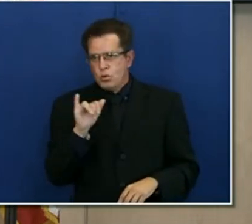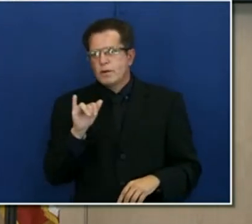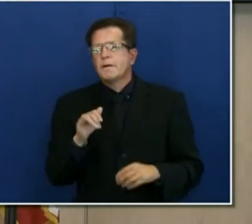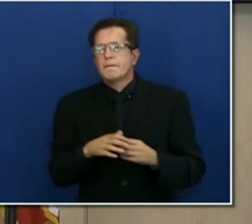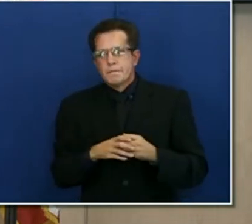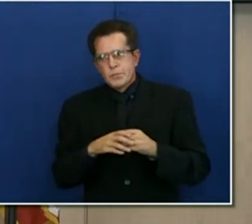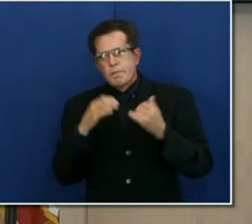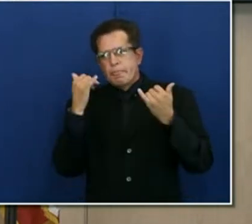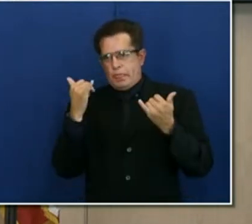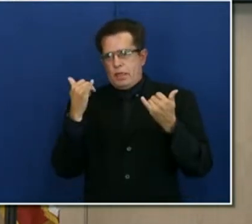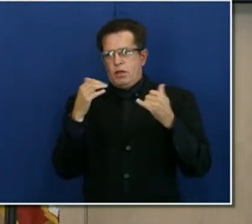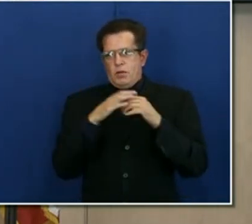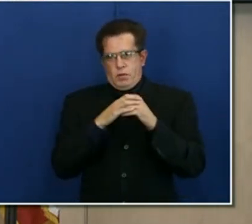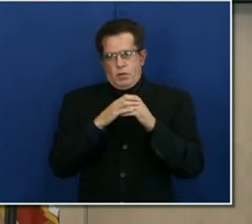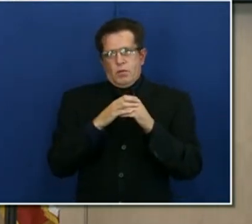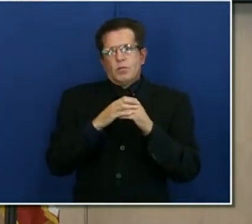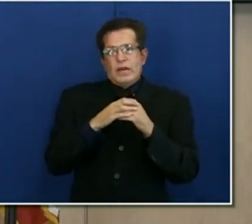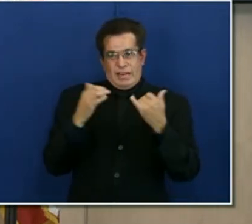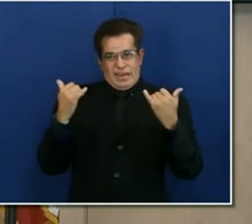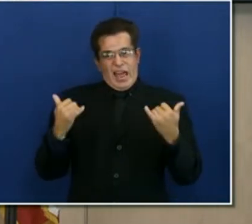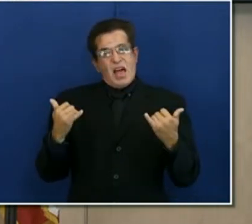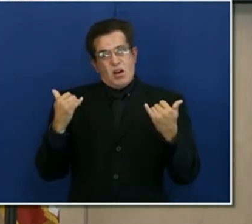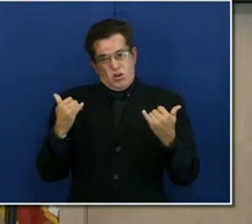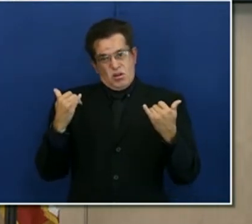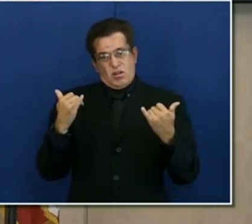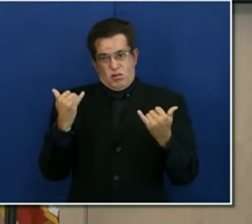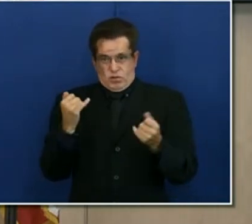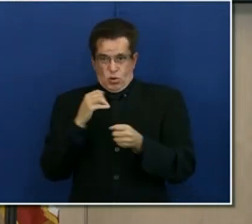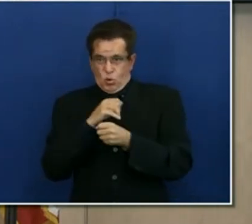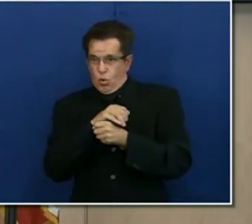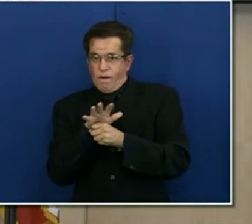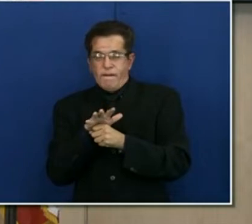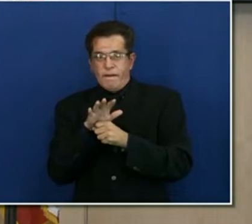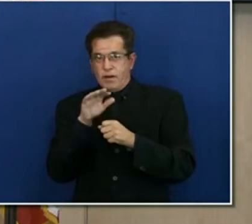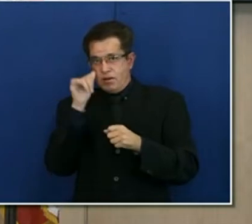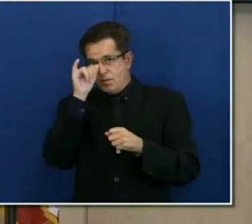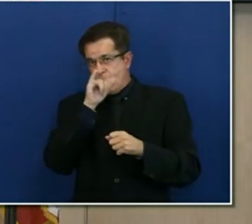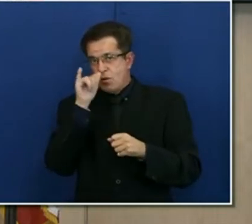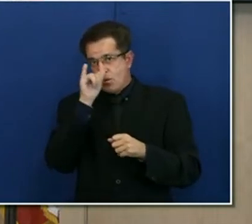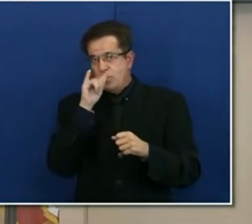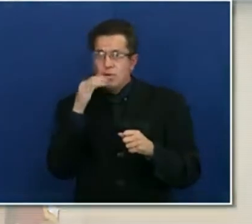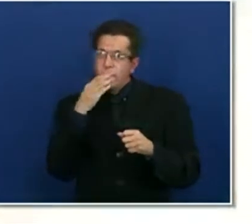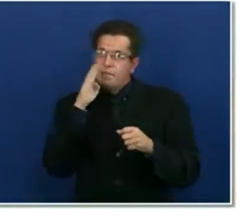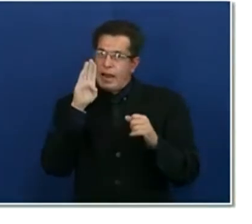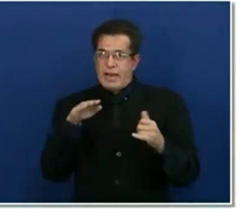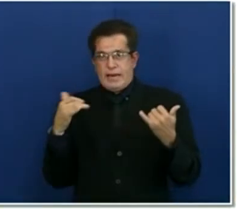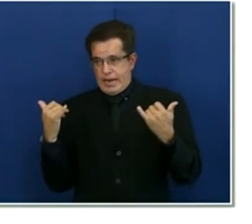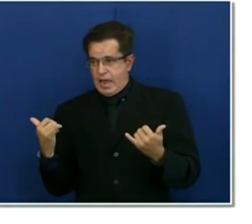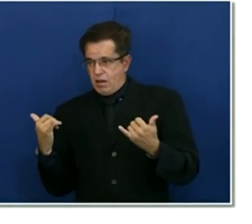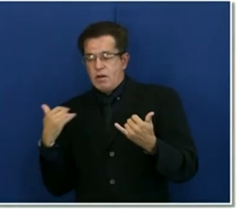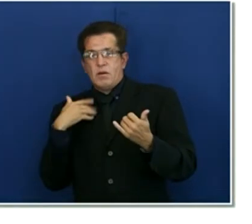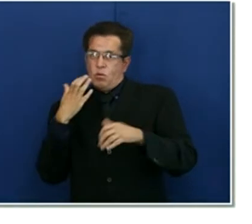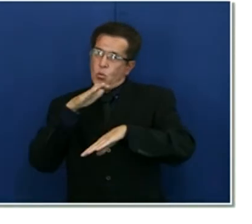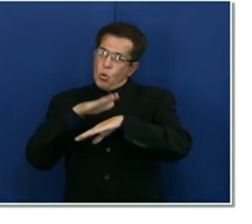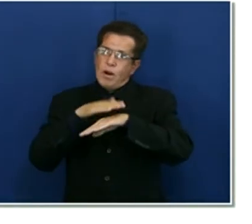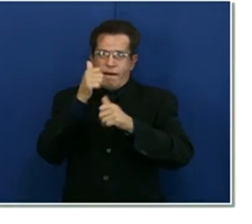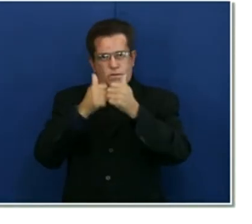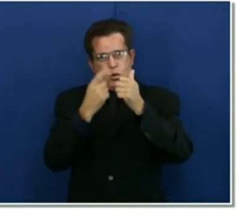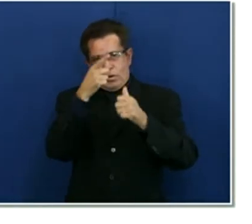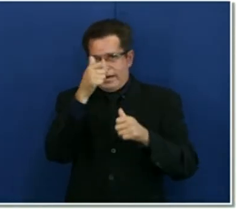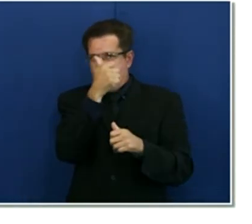COVID-19 pandemic, more than ever before, it is important to get the flu shot for everyone from 6 months of